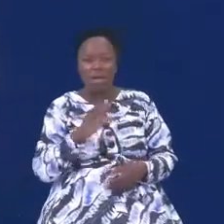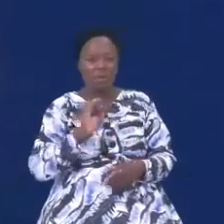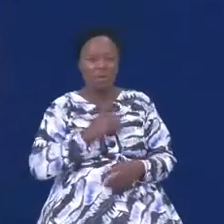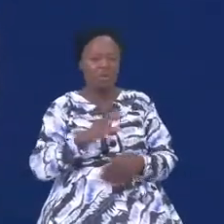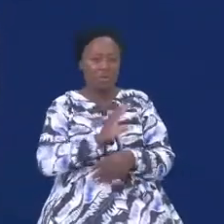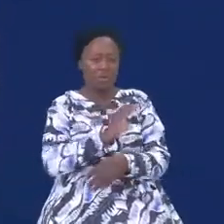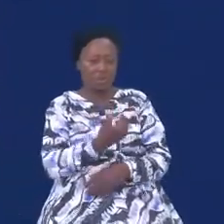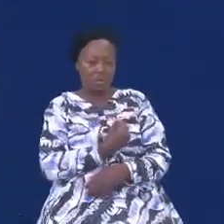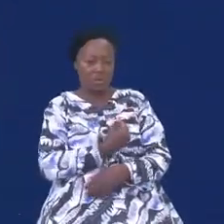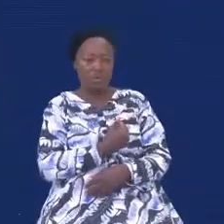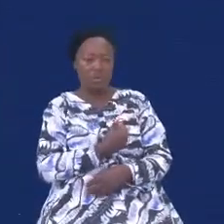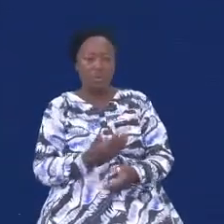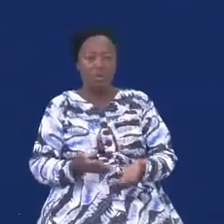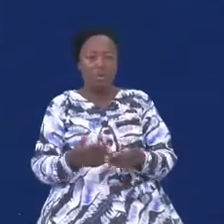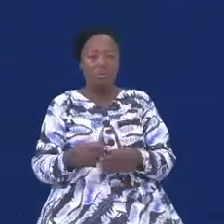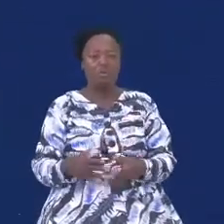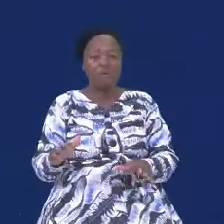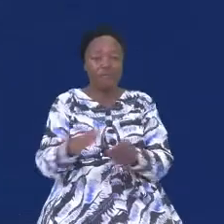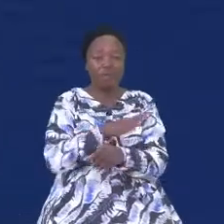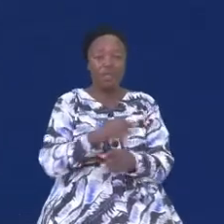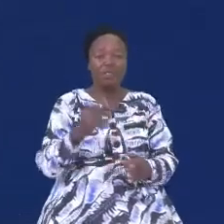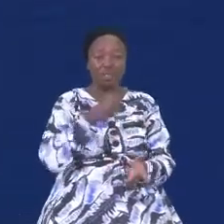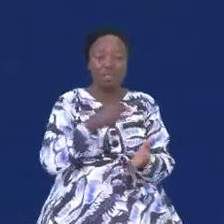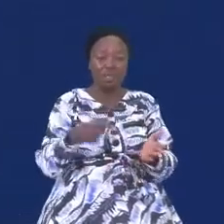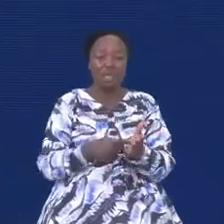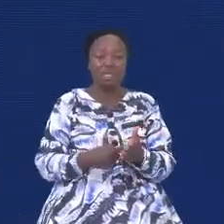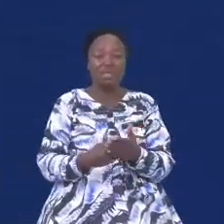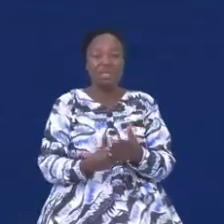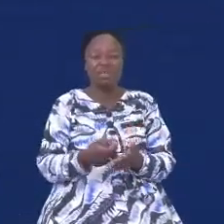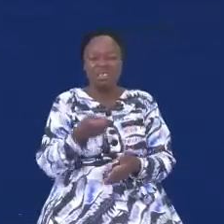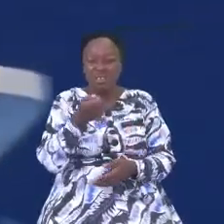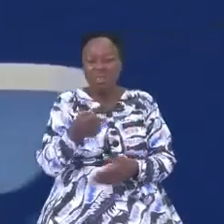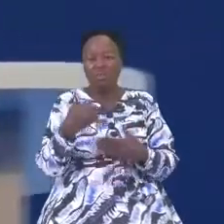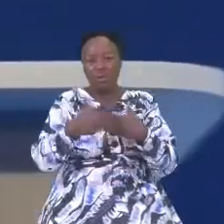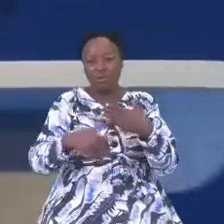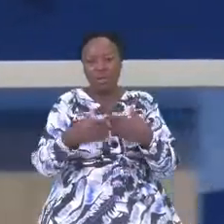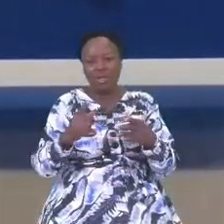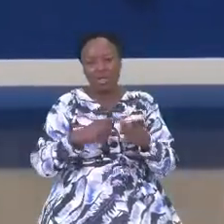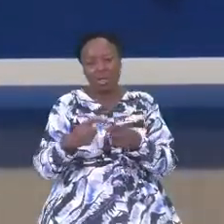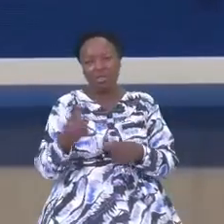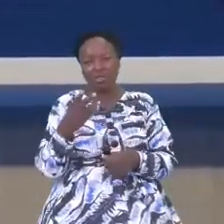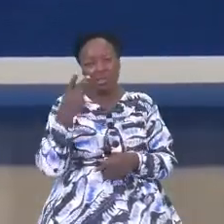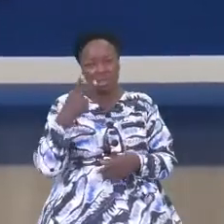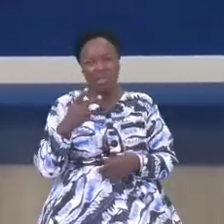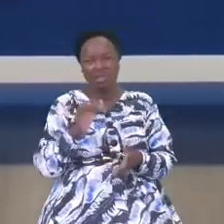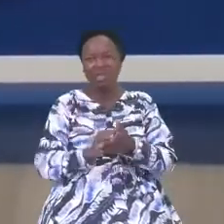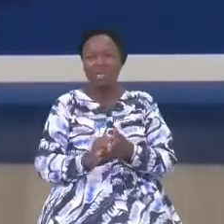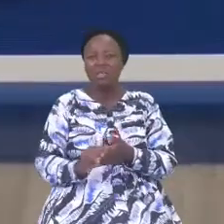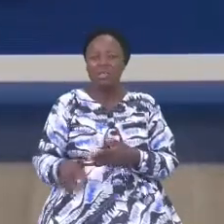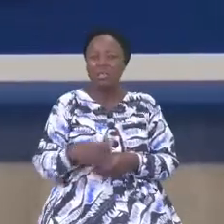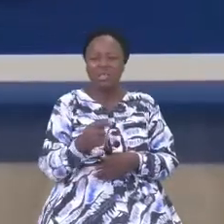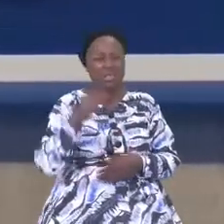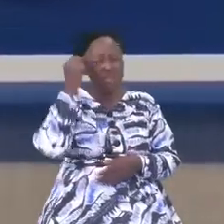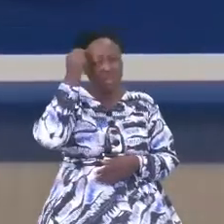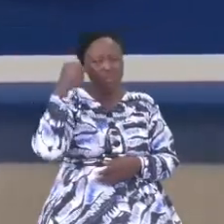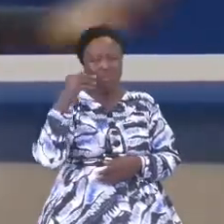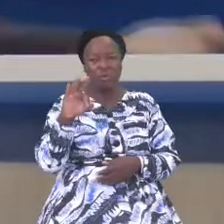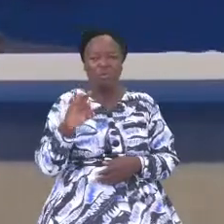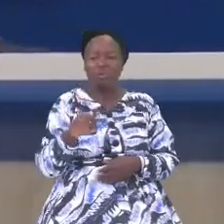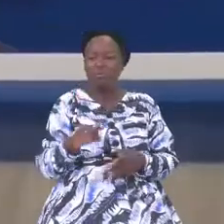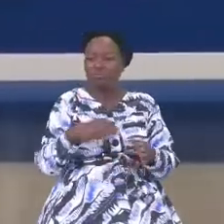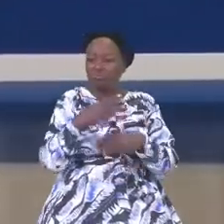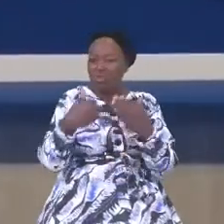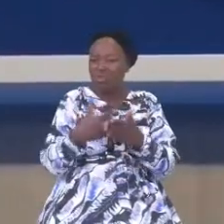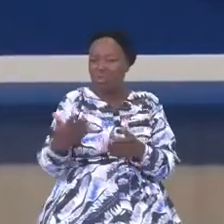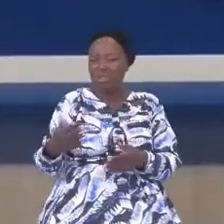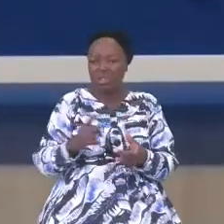light bread. They were saying economy was down for them. They talked of retrenchment. They said,